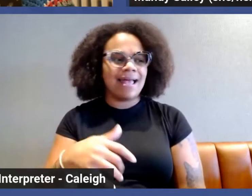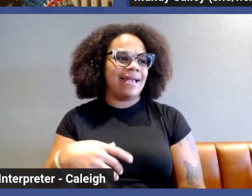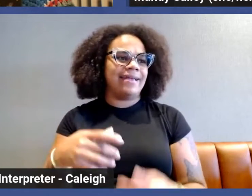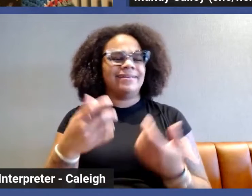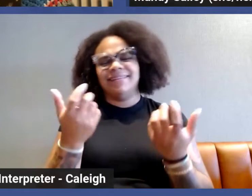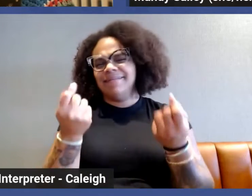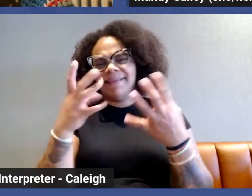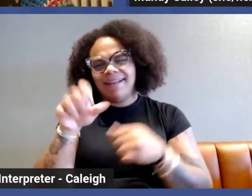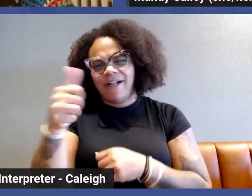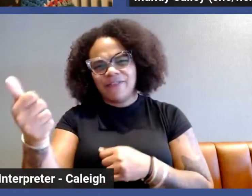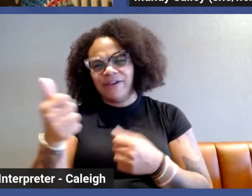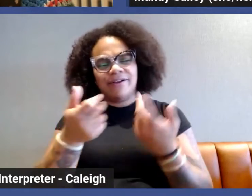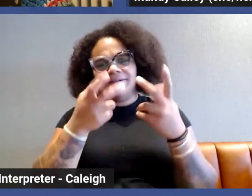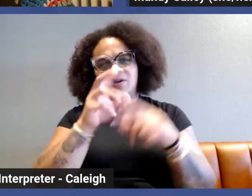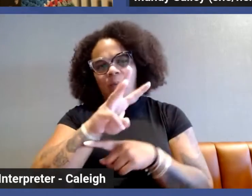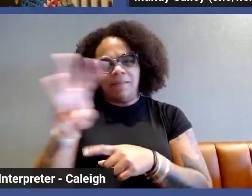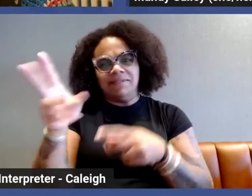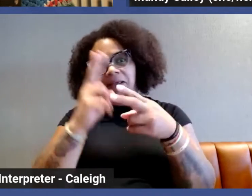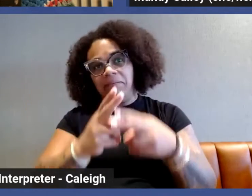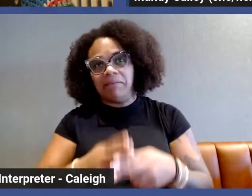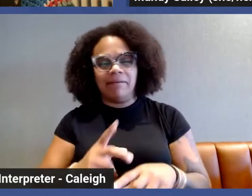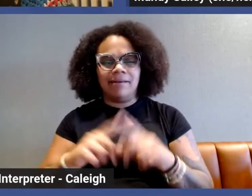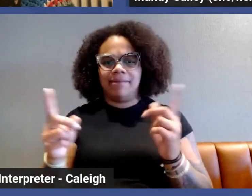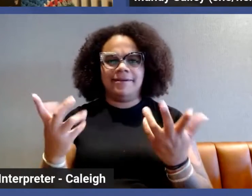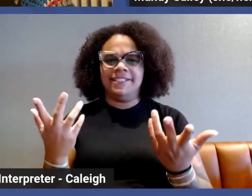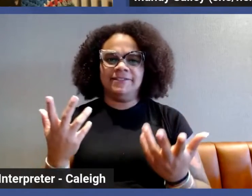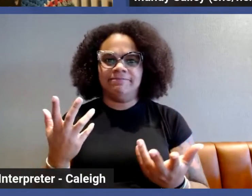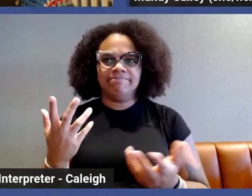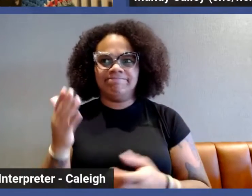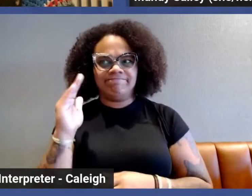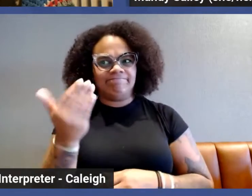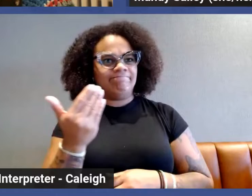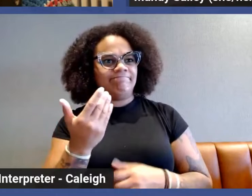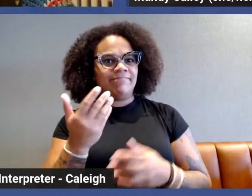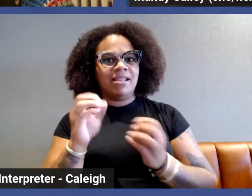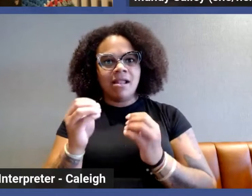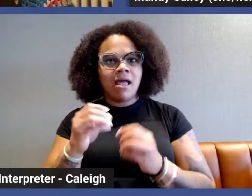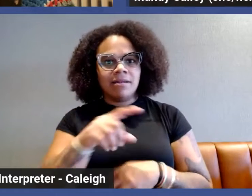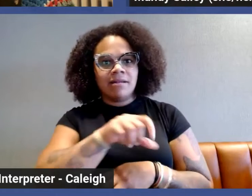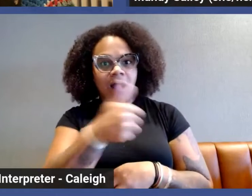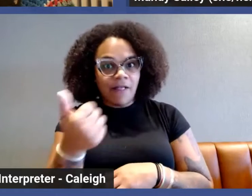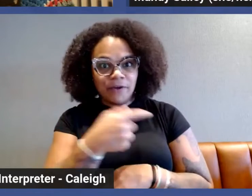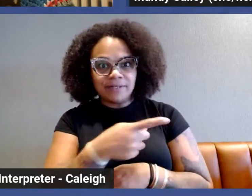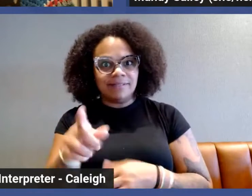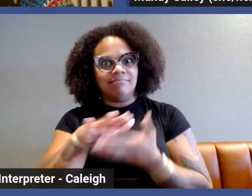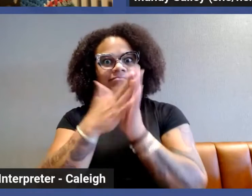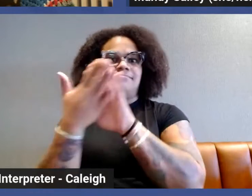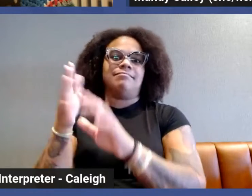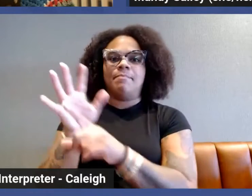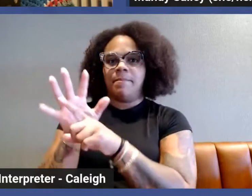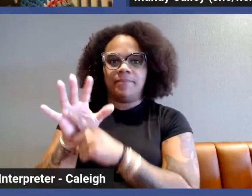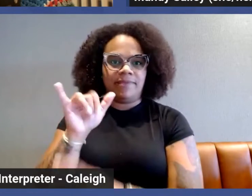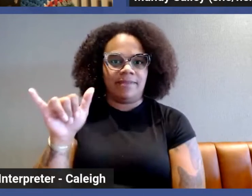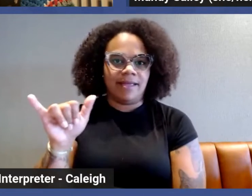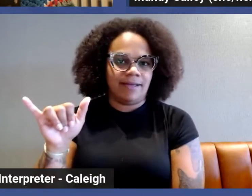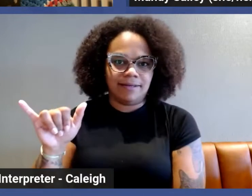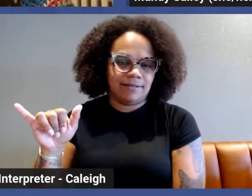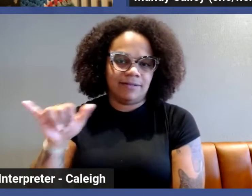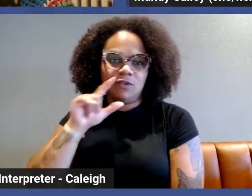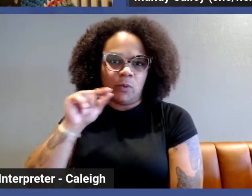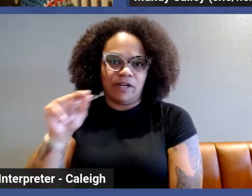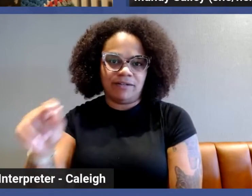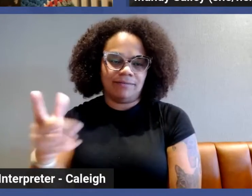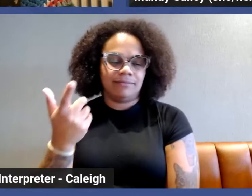while, but it's not quite the same. And, there's issues with everything,